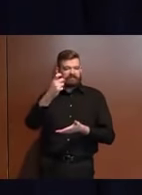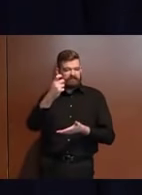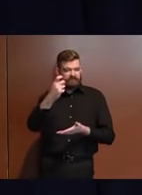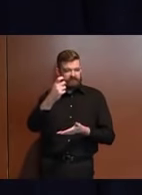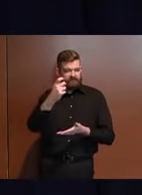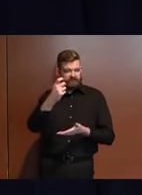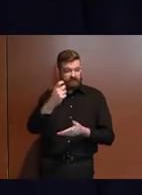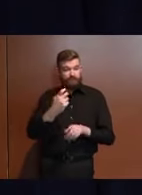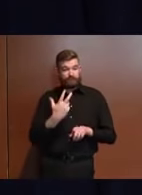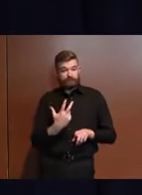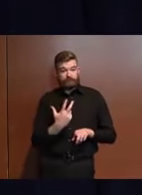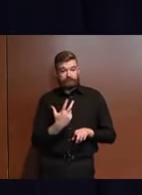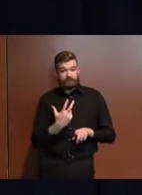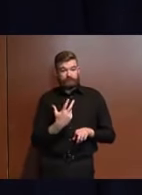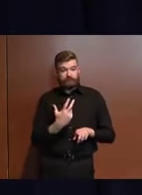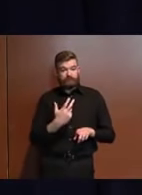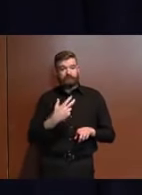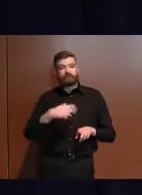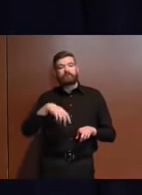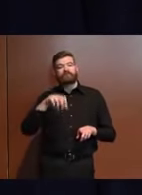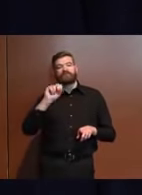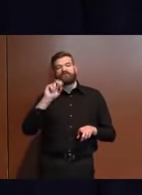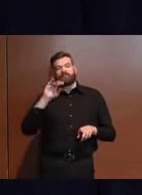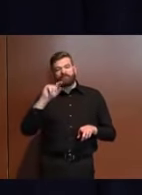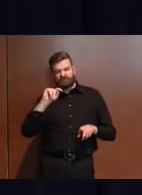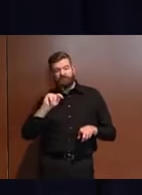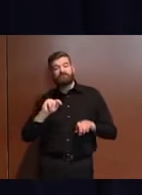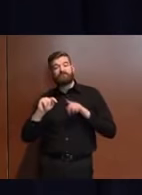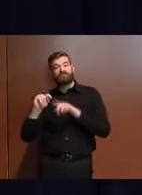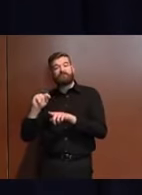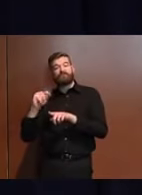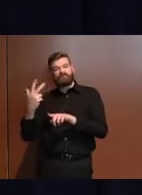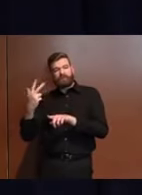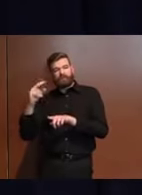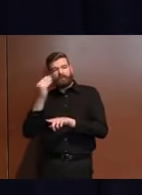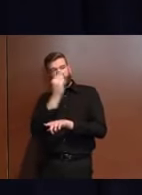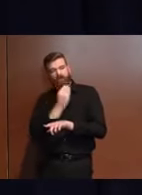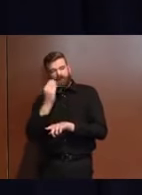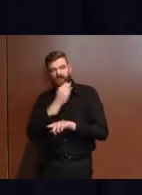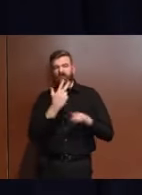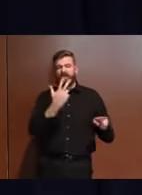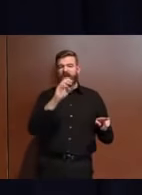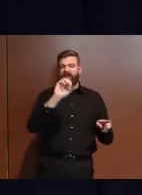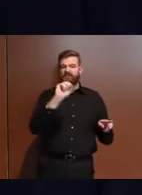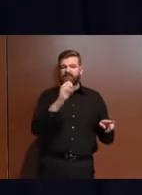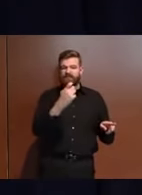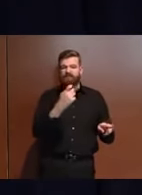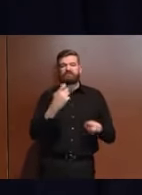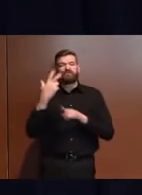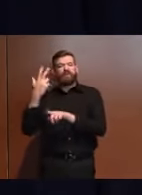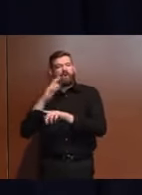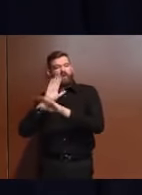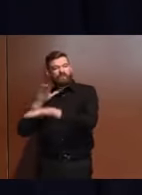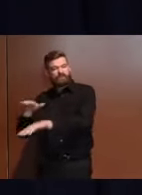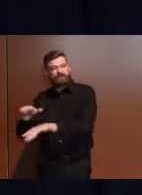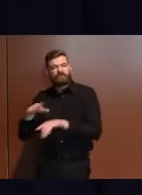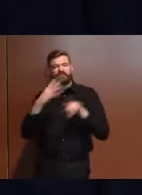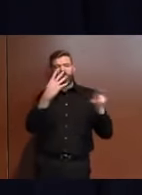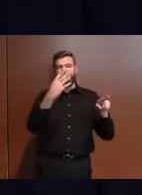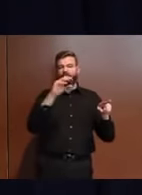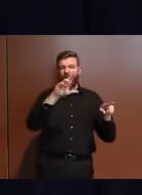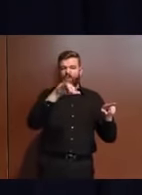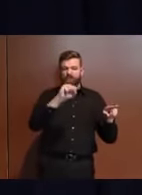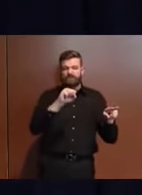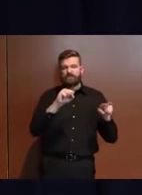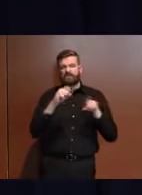from Somerset, 3 from Monmouth, 3 from Essex, 3 from Ocean, 2 from Morris County, 1 in Hudson, and